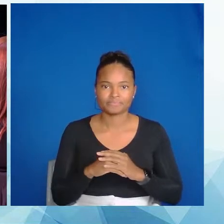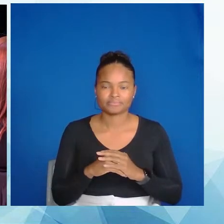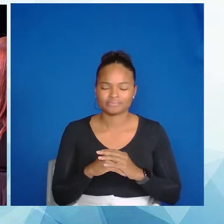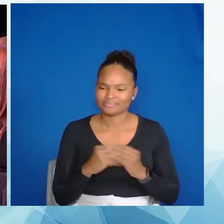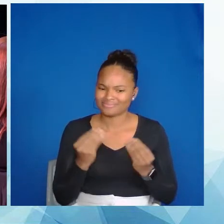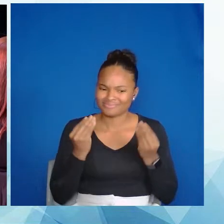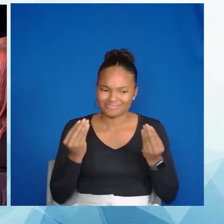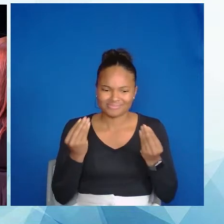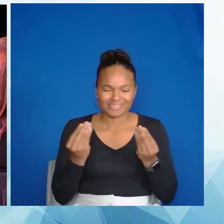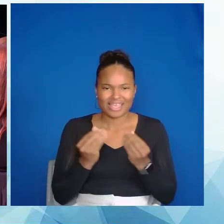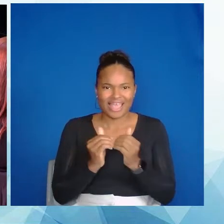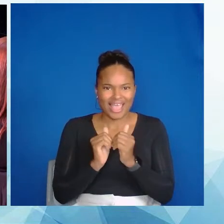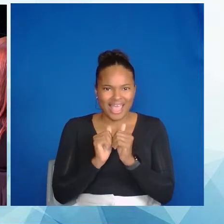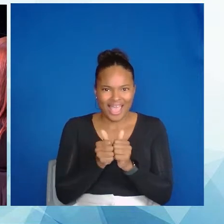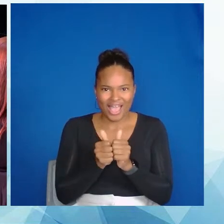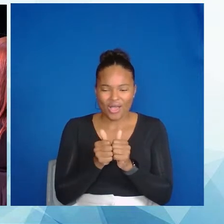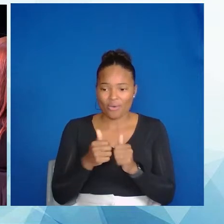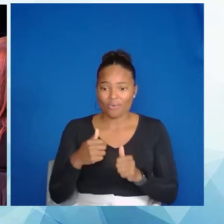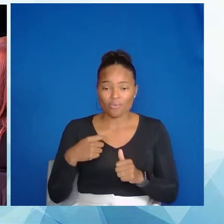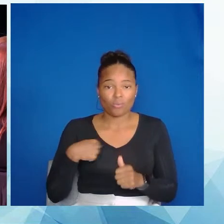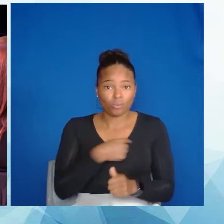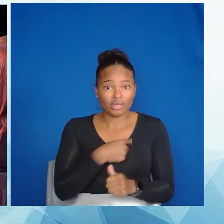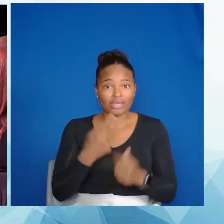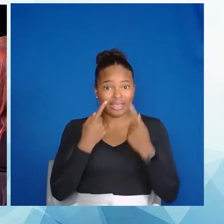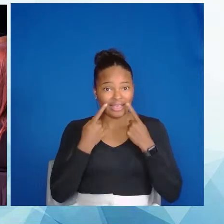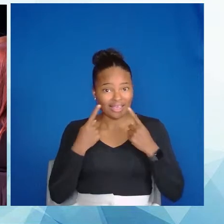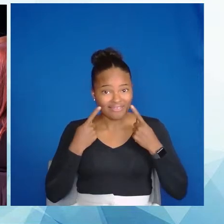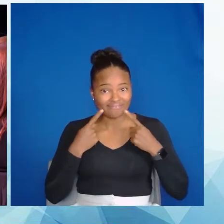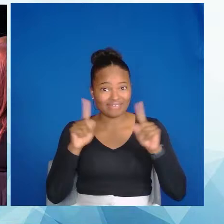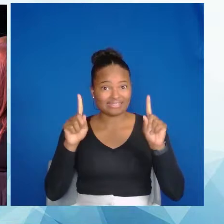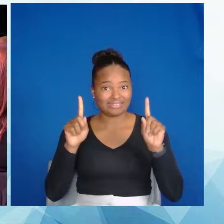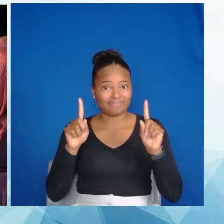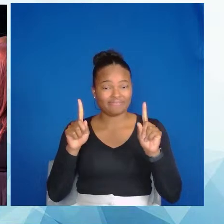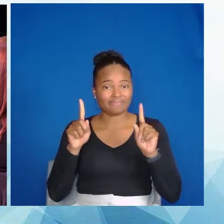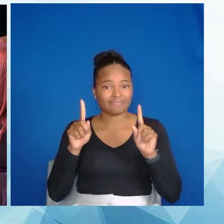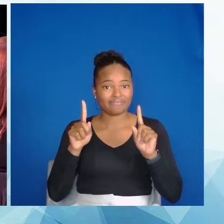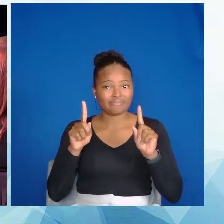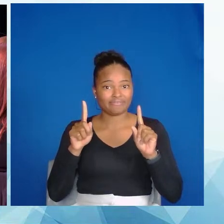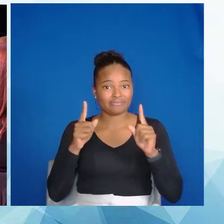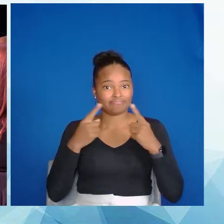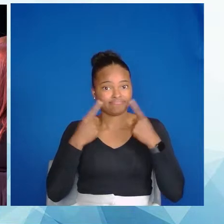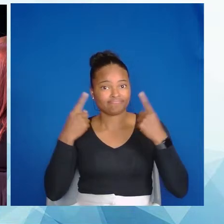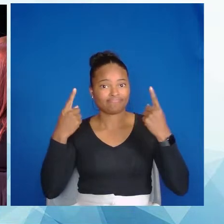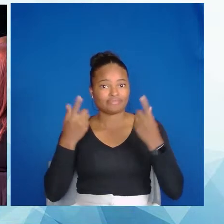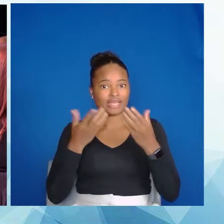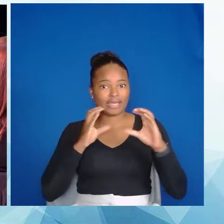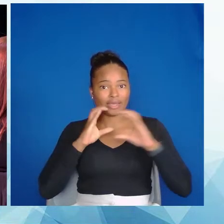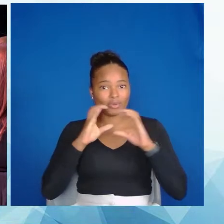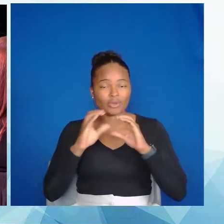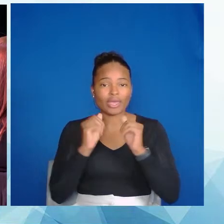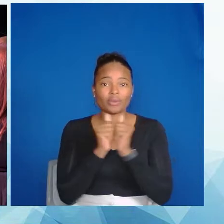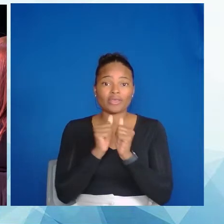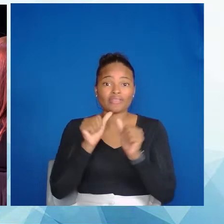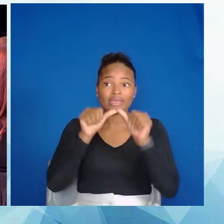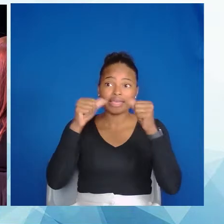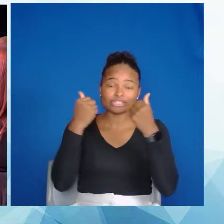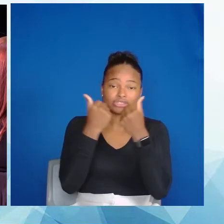How we effectively communicate with the agency, with the board, with the